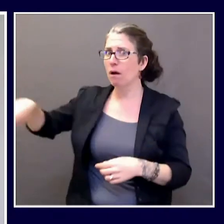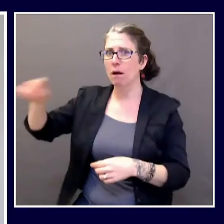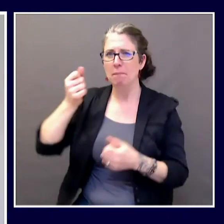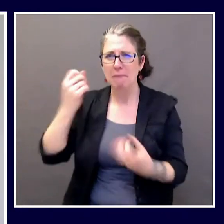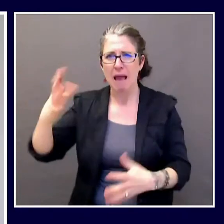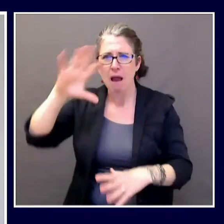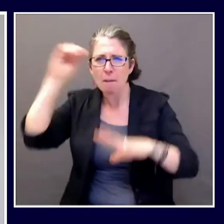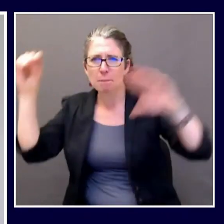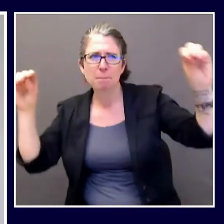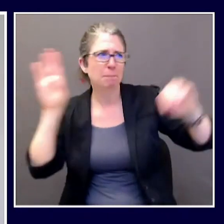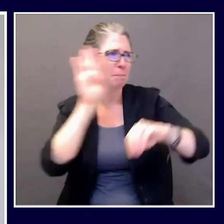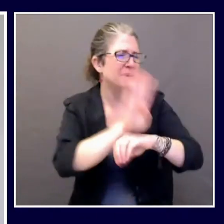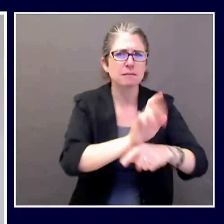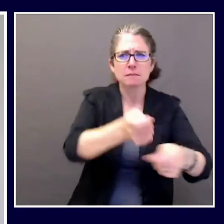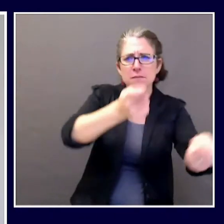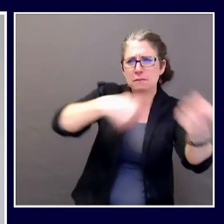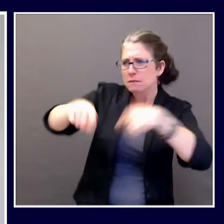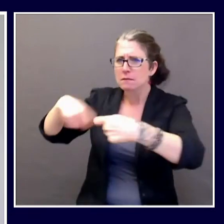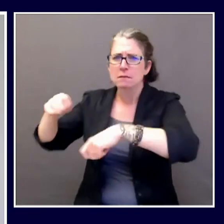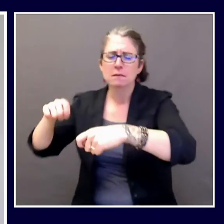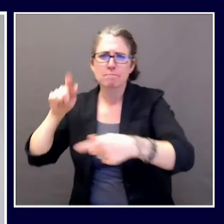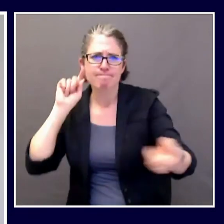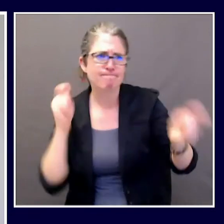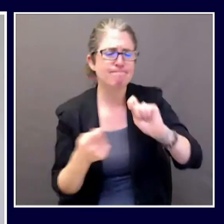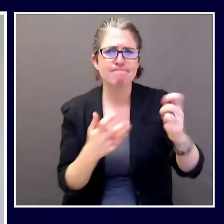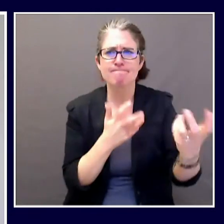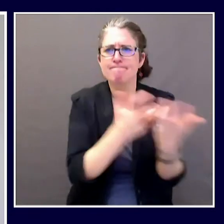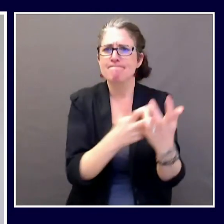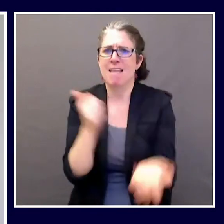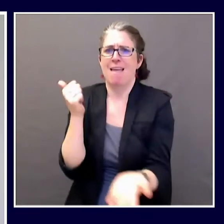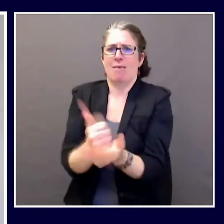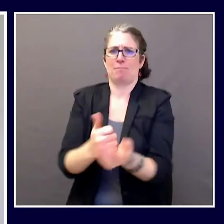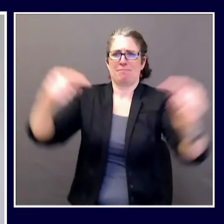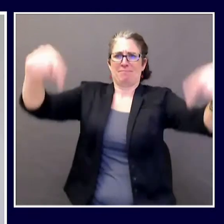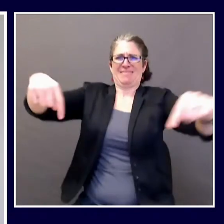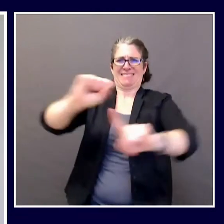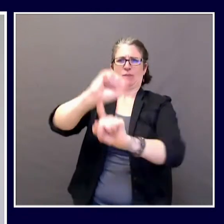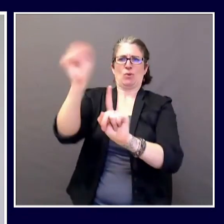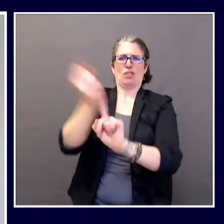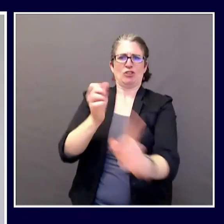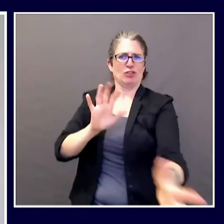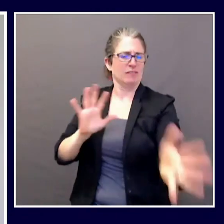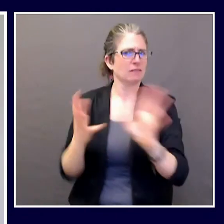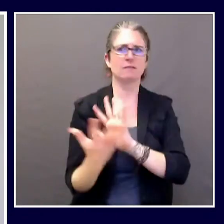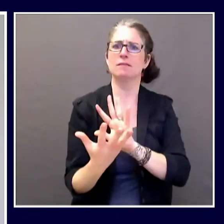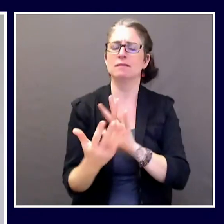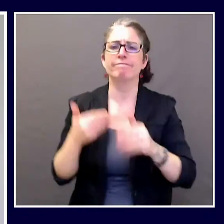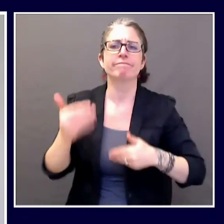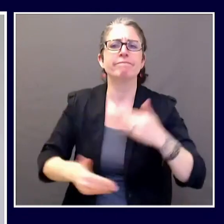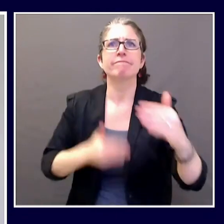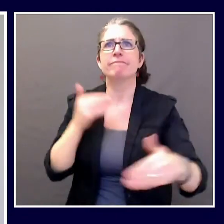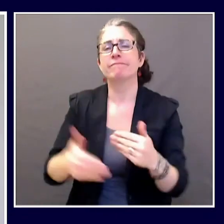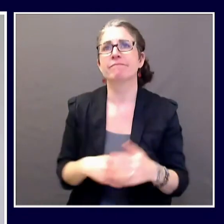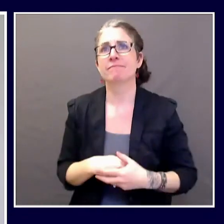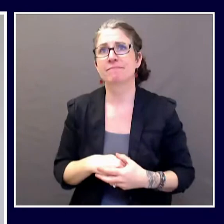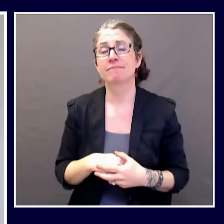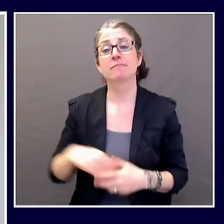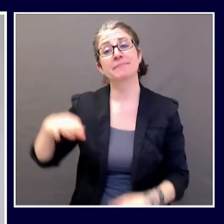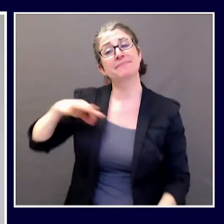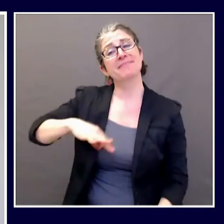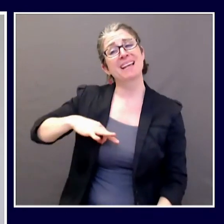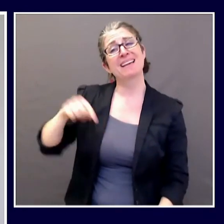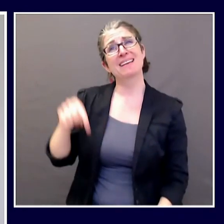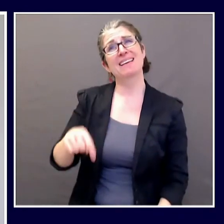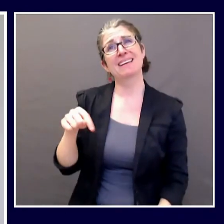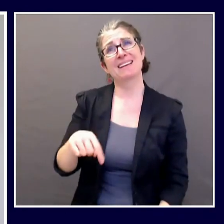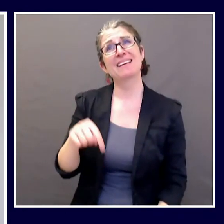into focus. But we were there to help. Maine's Office of Family Independence significantly